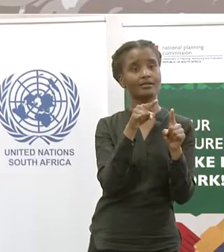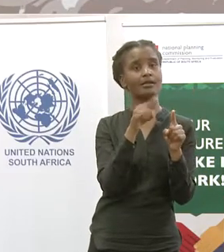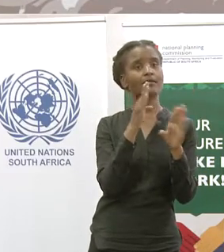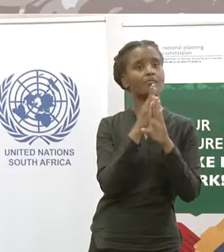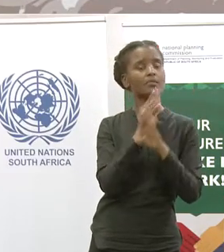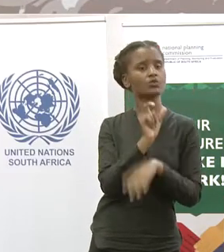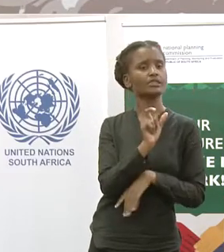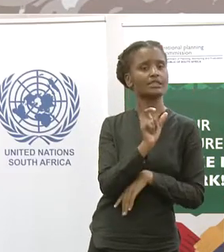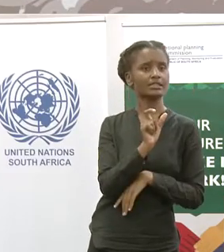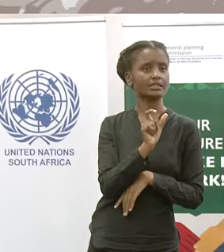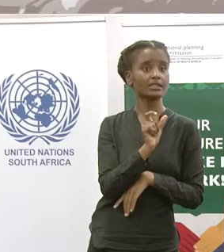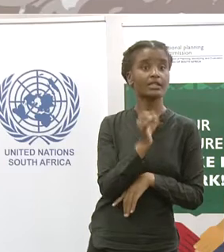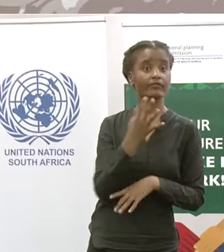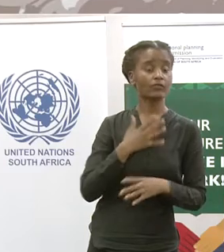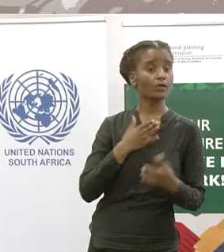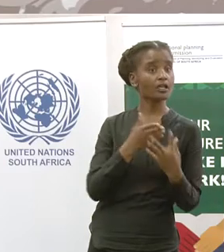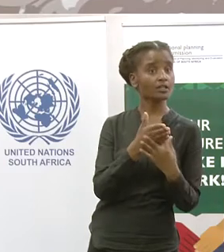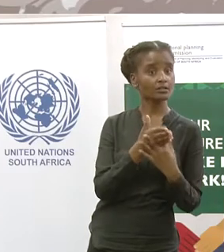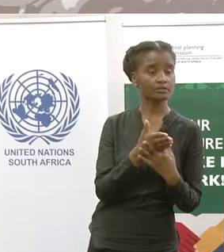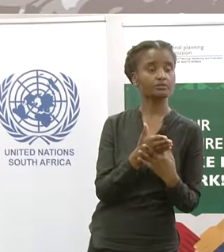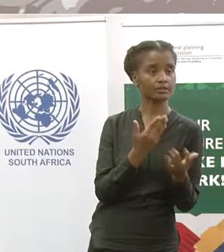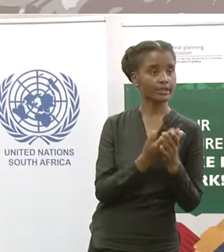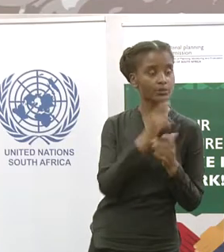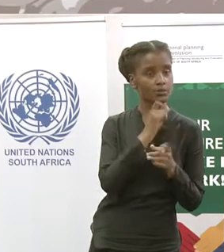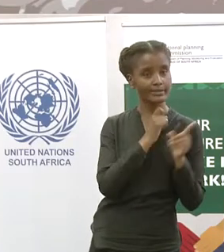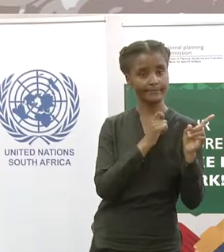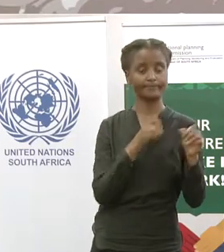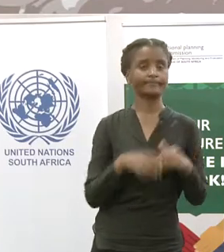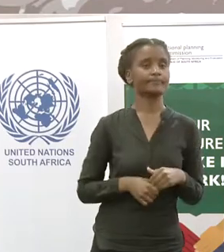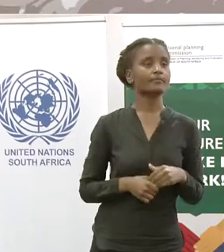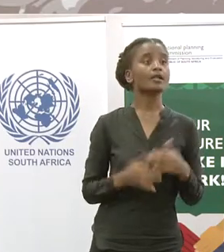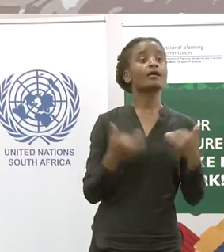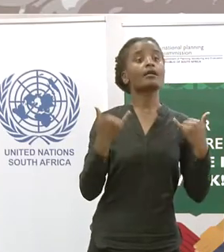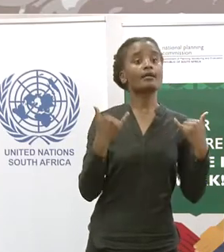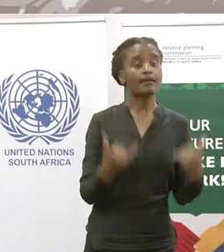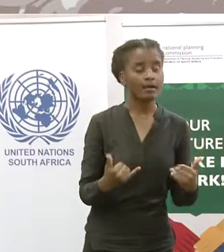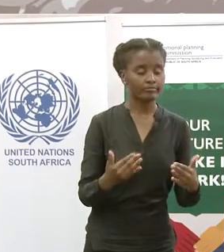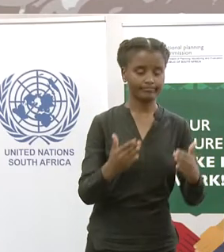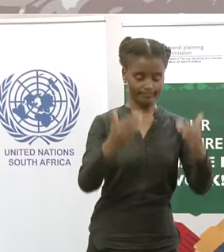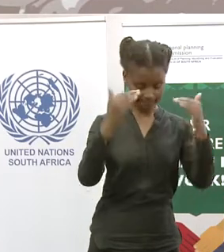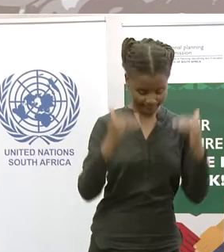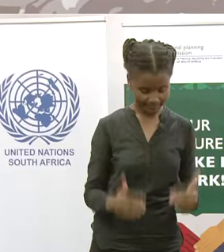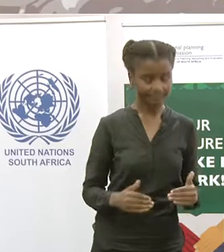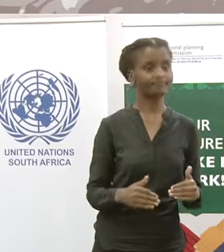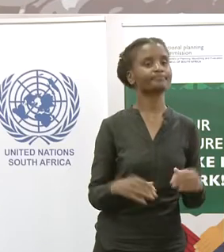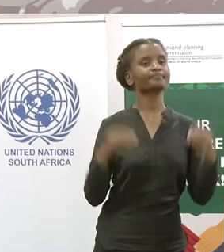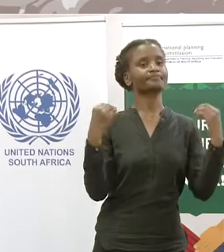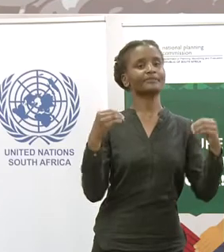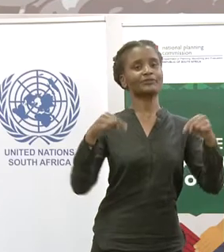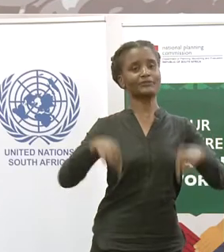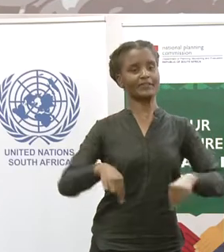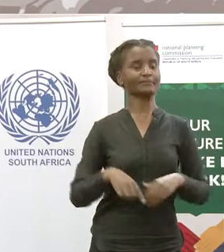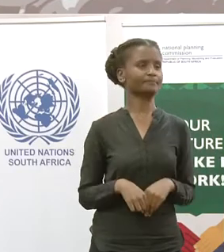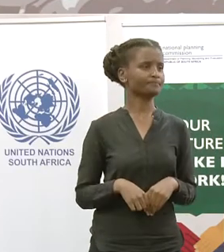Wi-Fi for any reason. All right, then getting to the business of the day, our program is not going